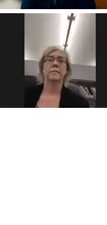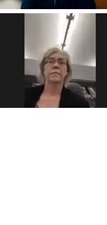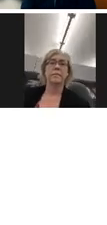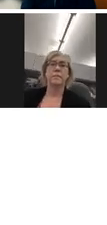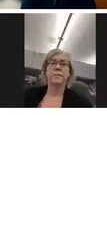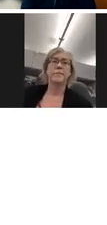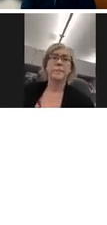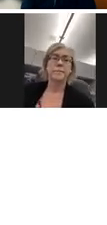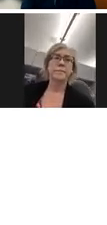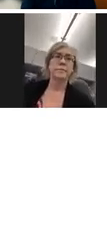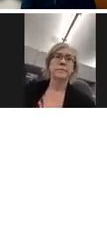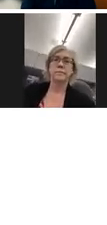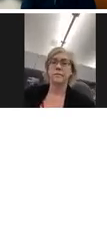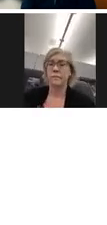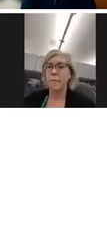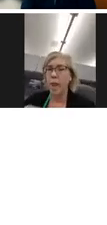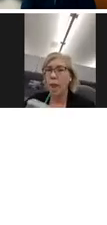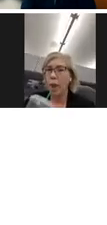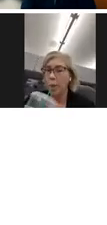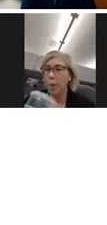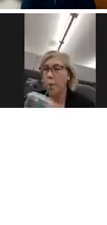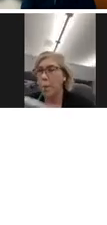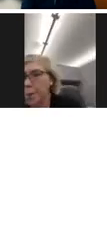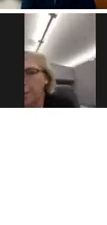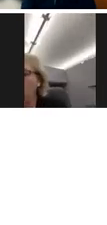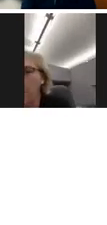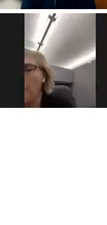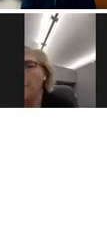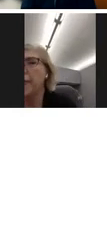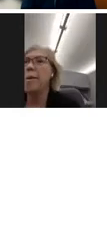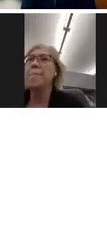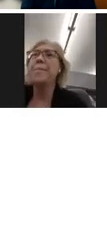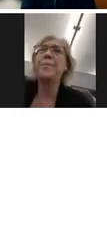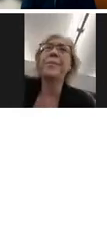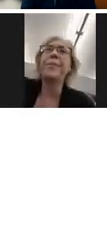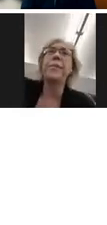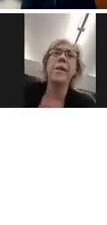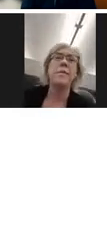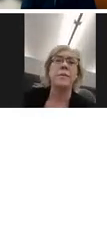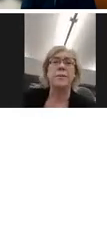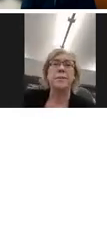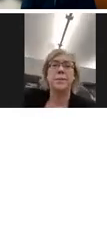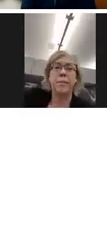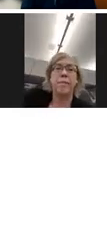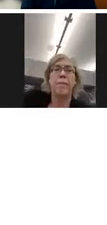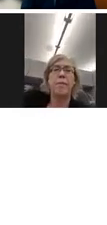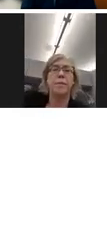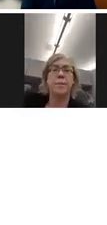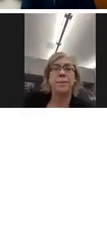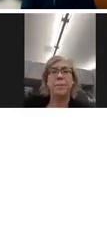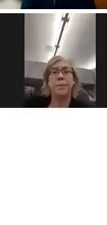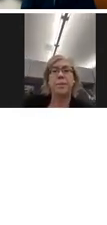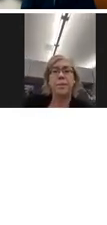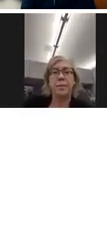they will be moving into that in 2023. The city of Sacramento is also working with